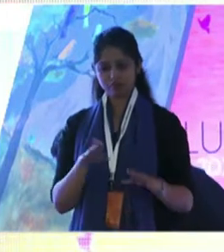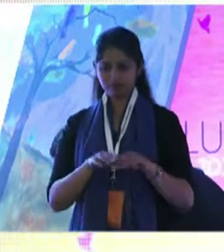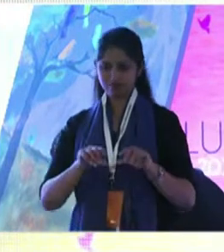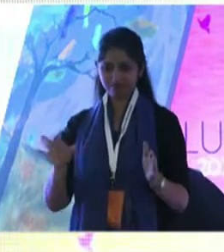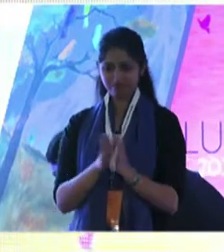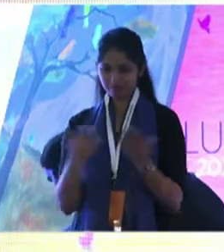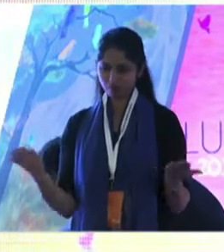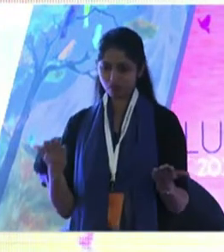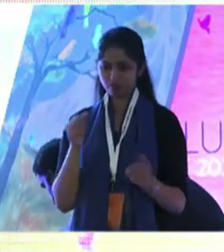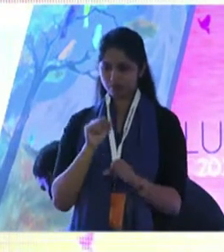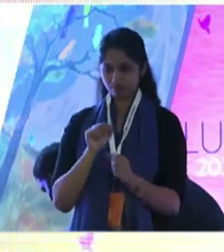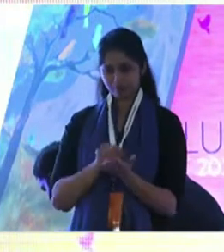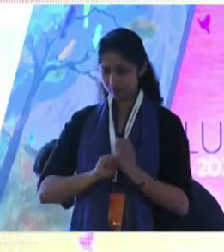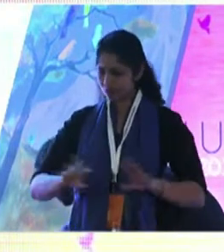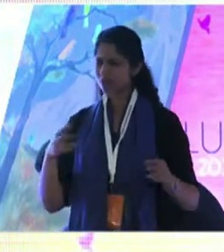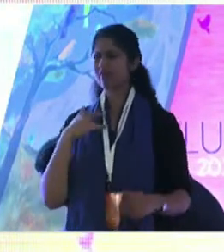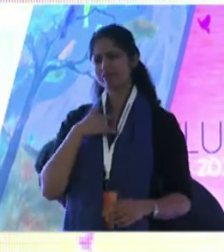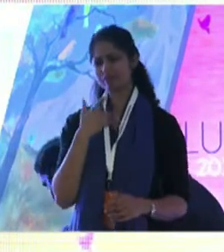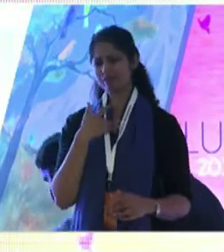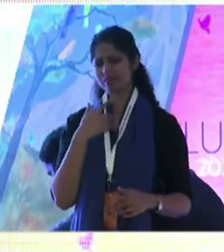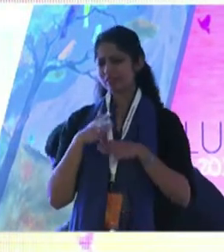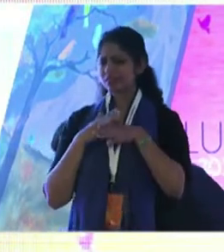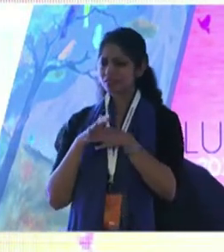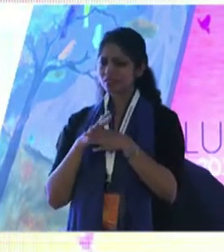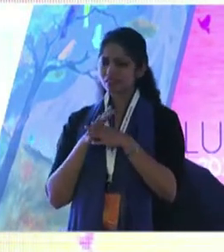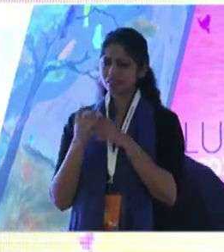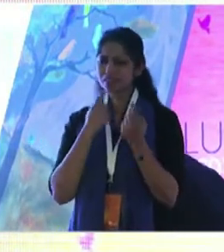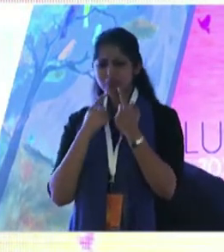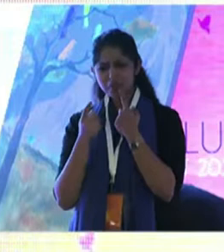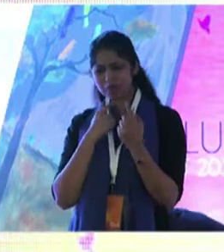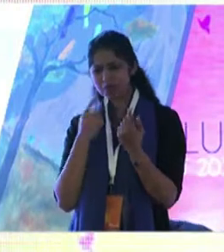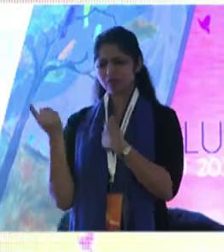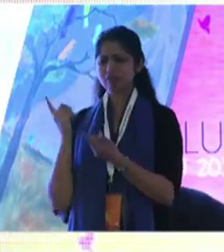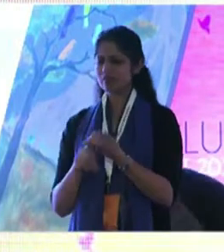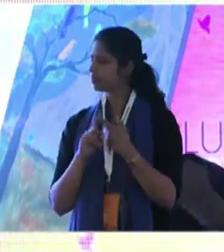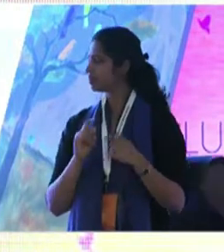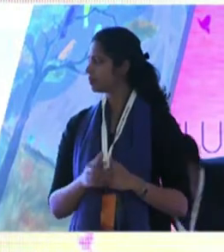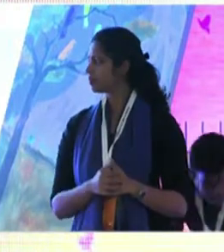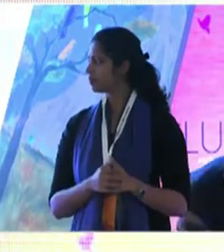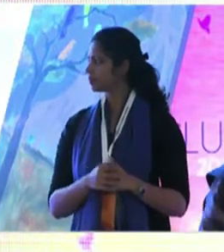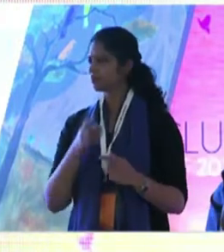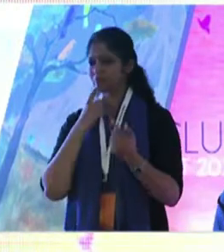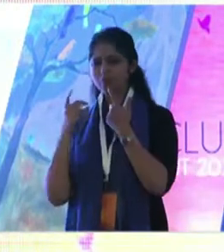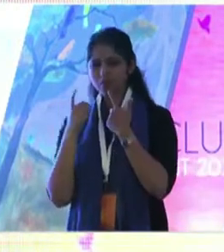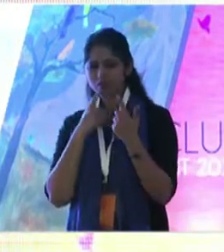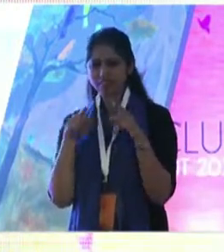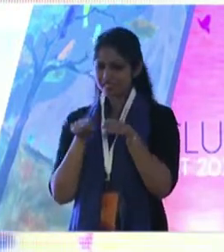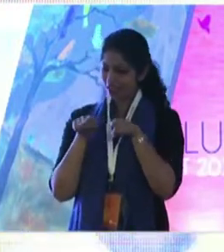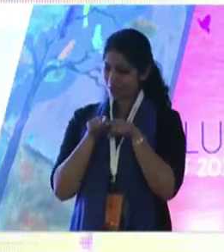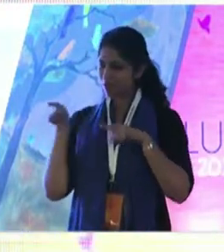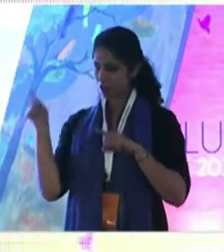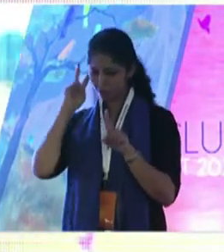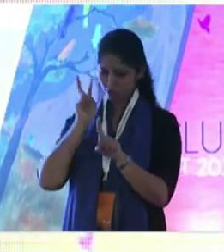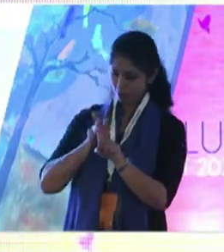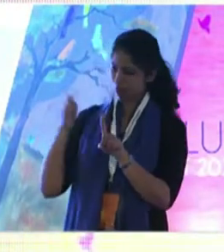we got talking, and then we realized that we shared a lot of concerns, share similar views